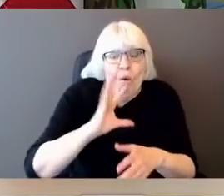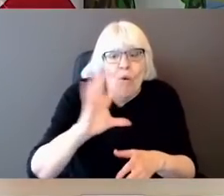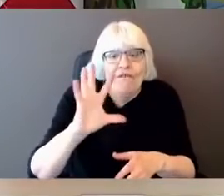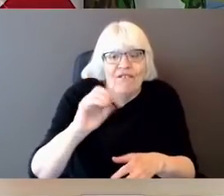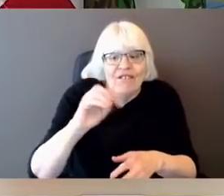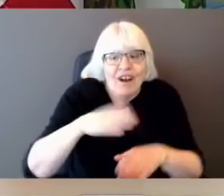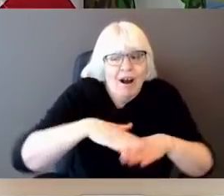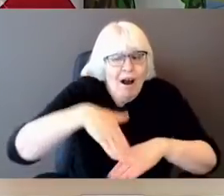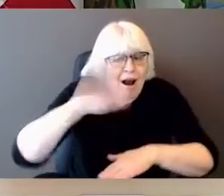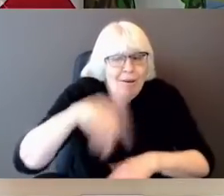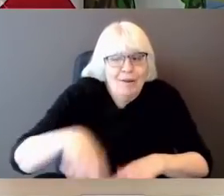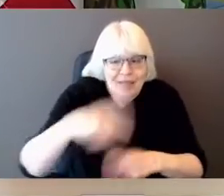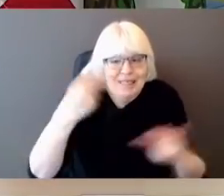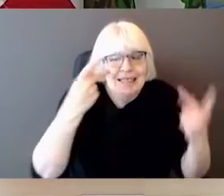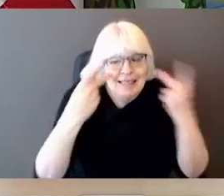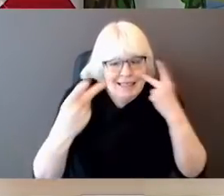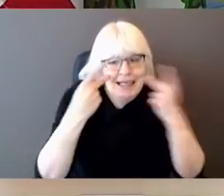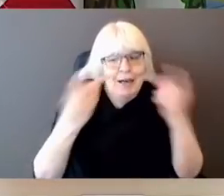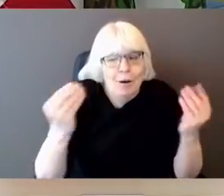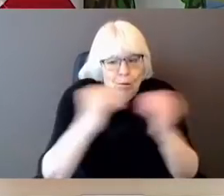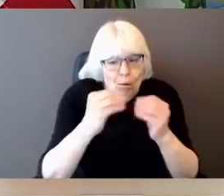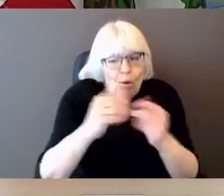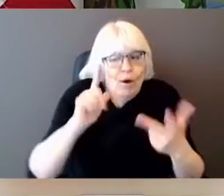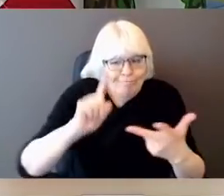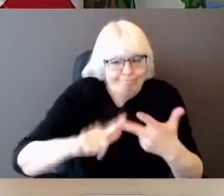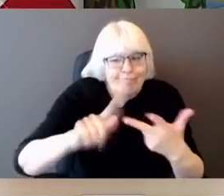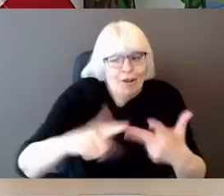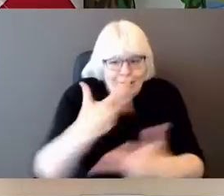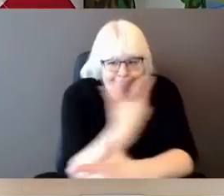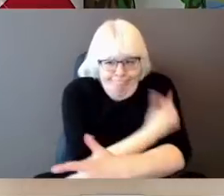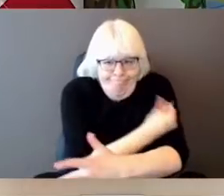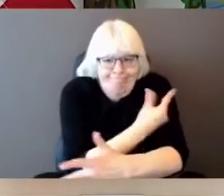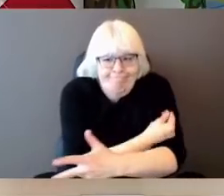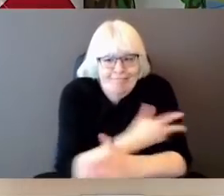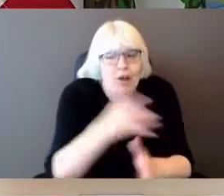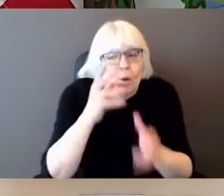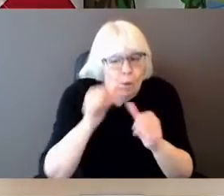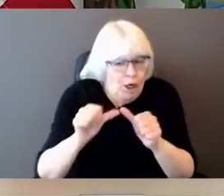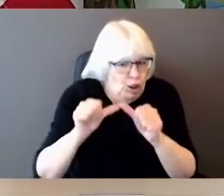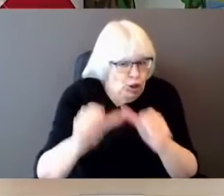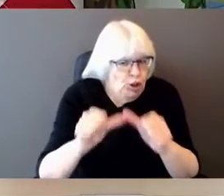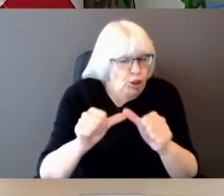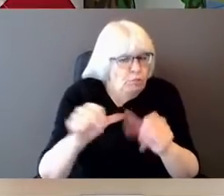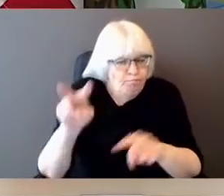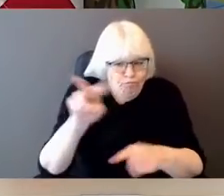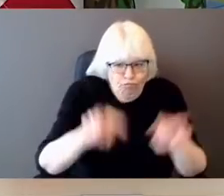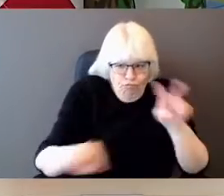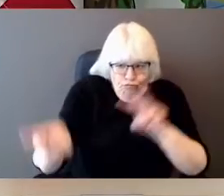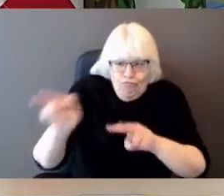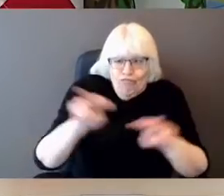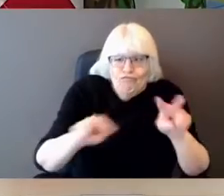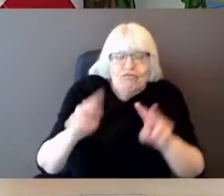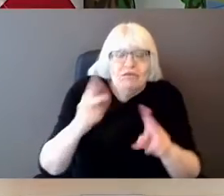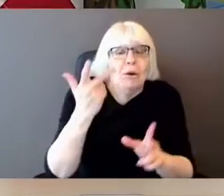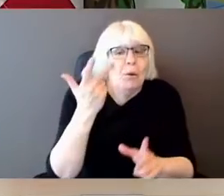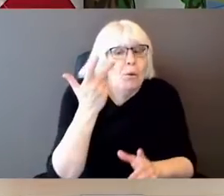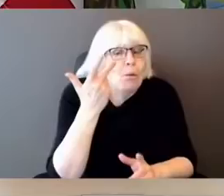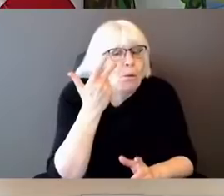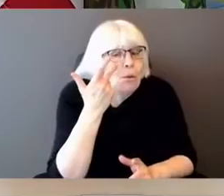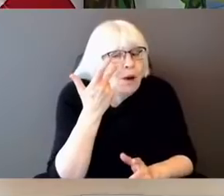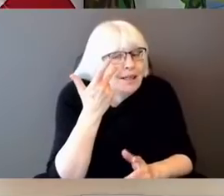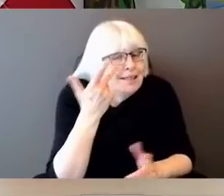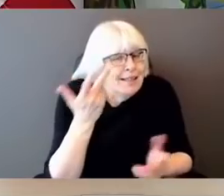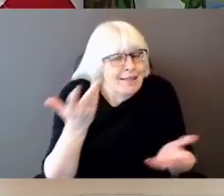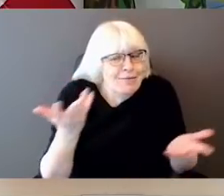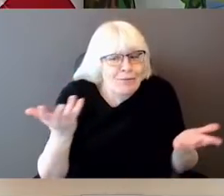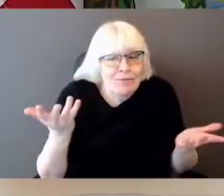we're going to continue to watch that and see if we can, have all those measures that we've been